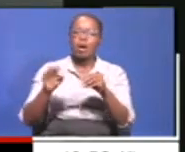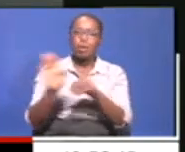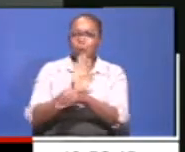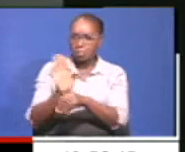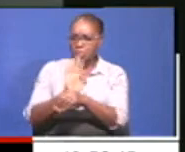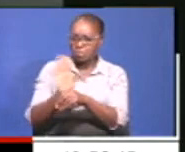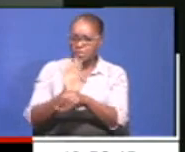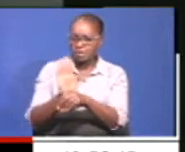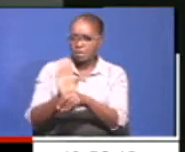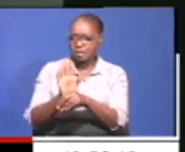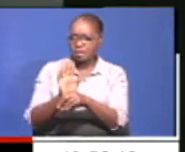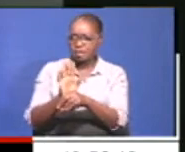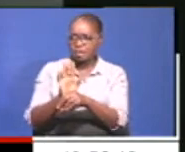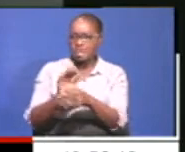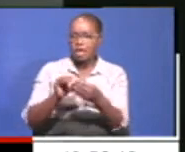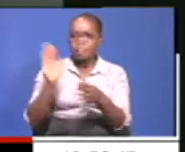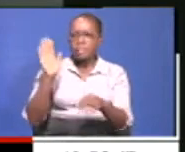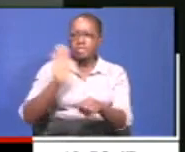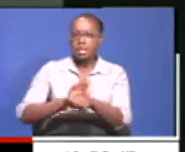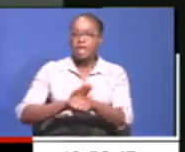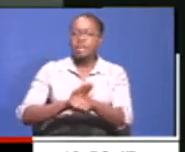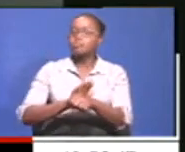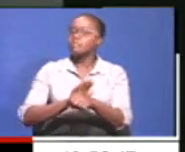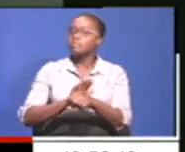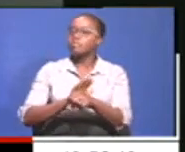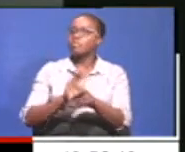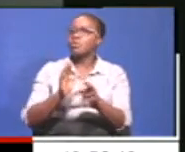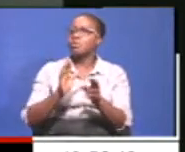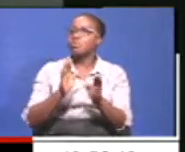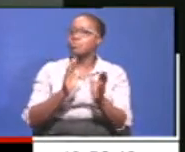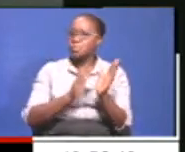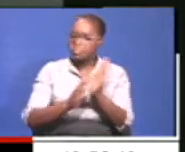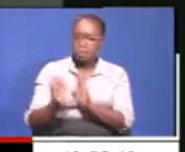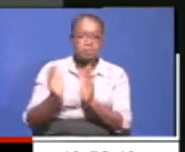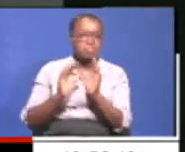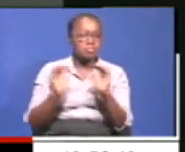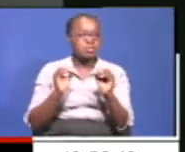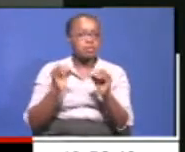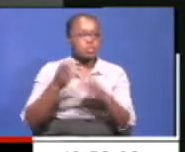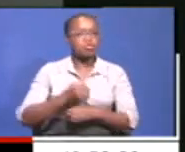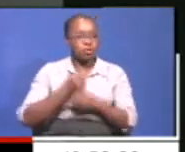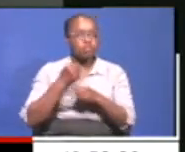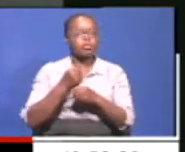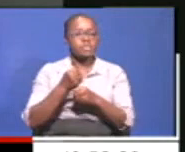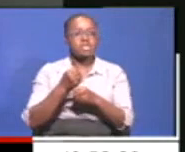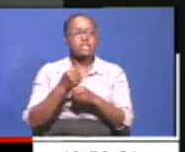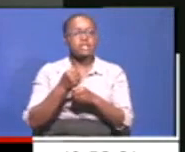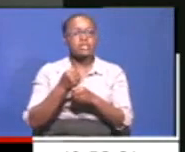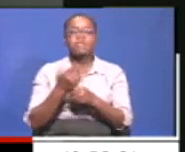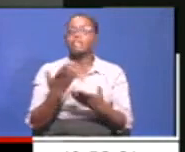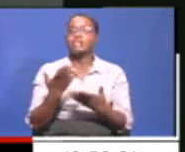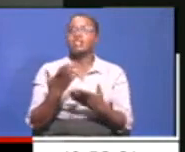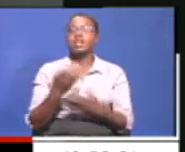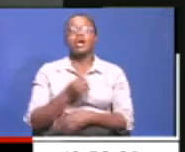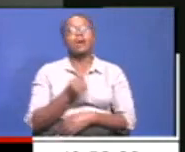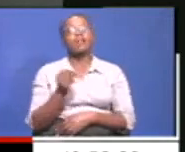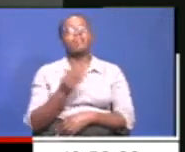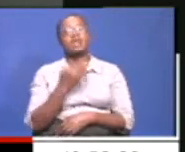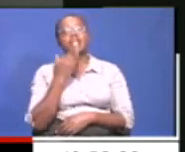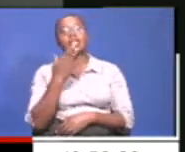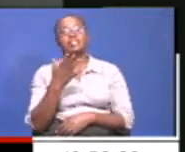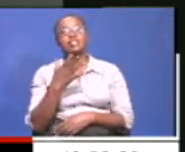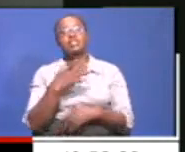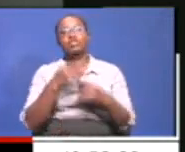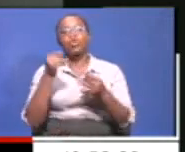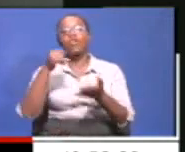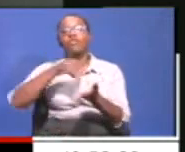not actually had much time for preparation. But I believe, you've got the confidence as a lioness, fearless, going for it. And that's